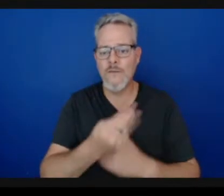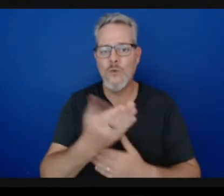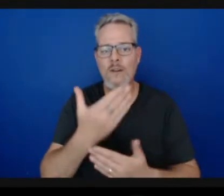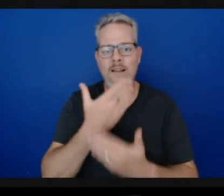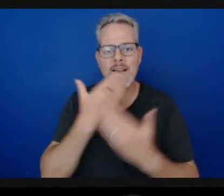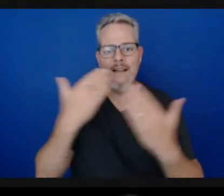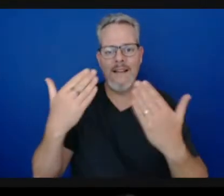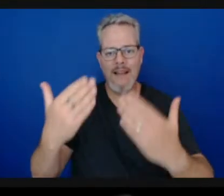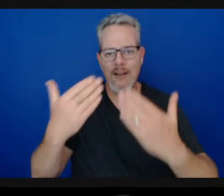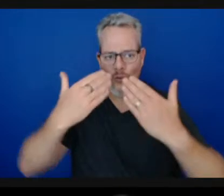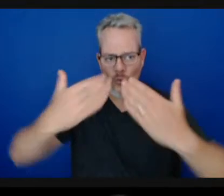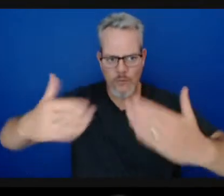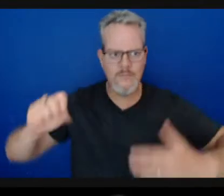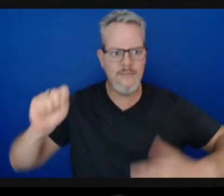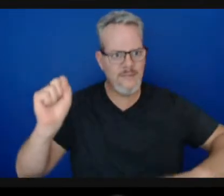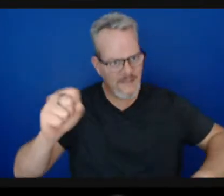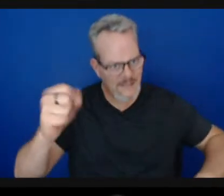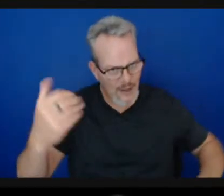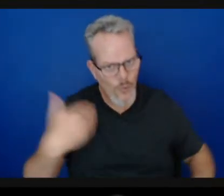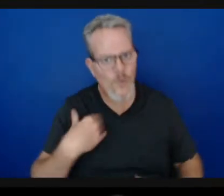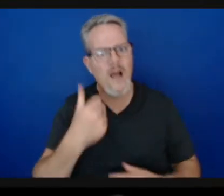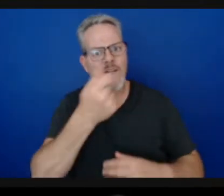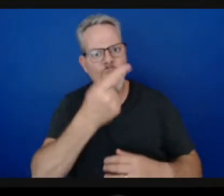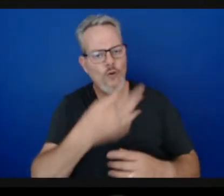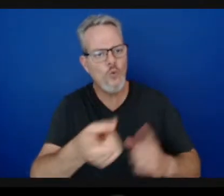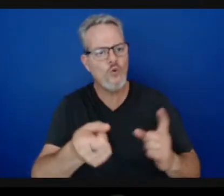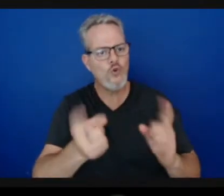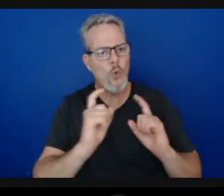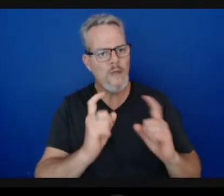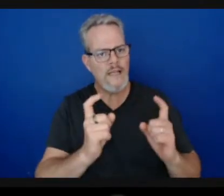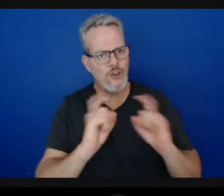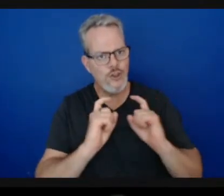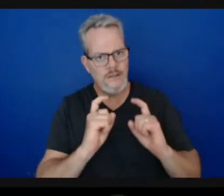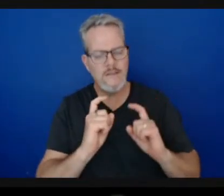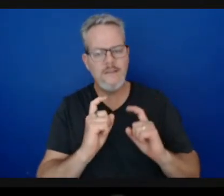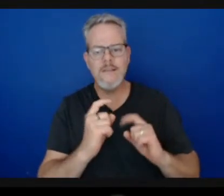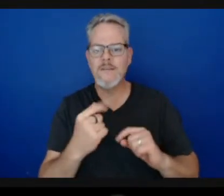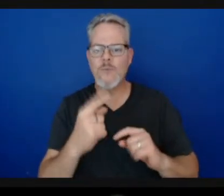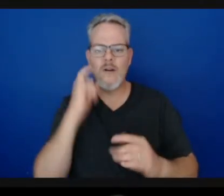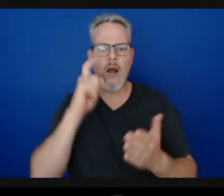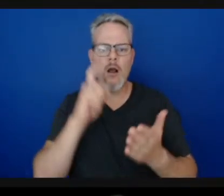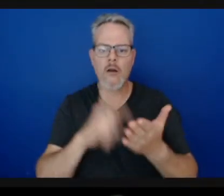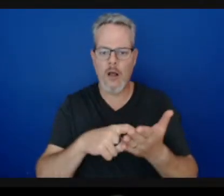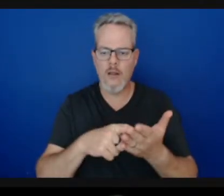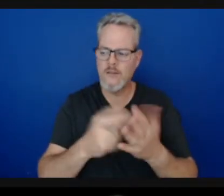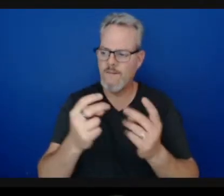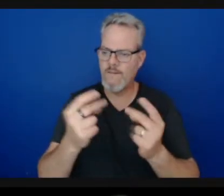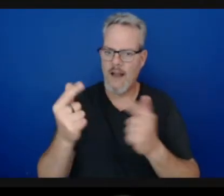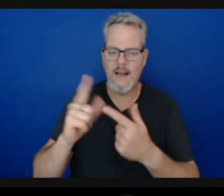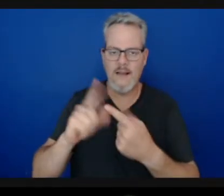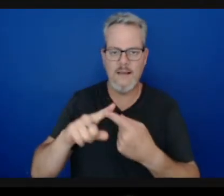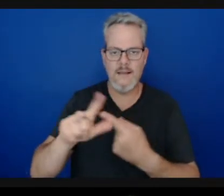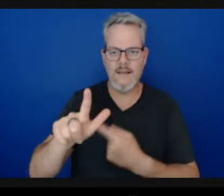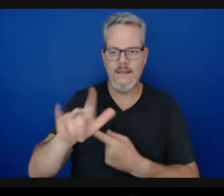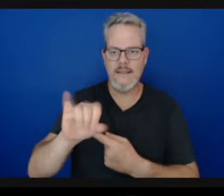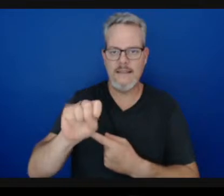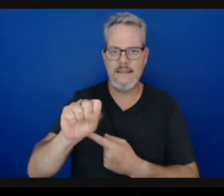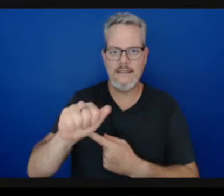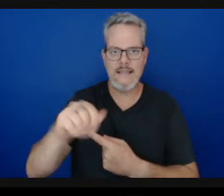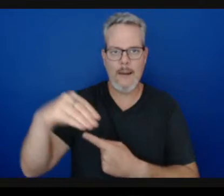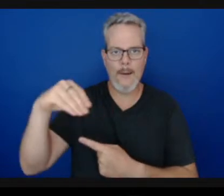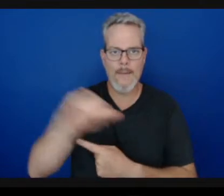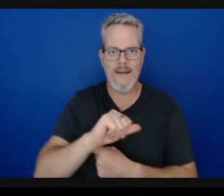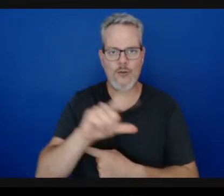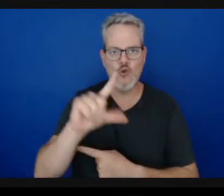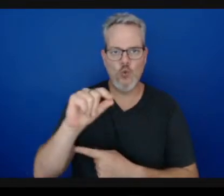Yeah, we got a couple donations that came in. I'd like to acknowledge those real quick. We had Lisa come through with a $20 super chat.